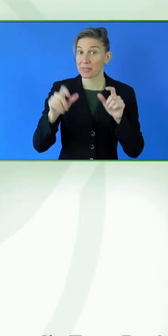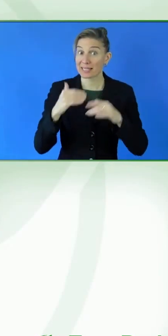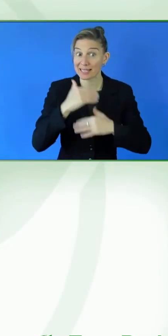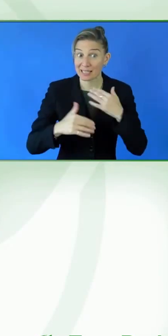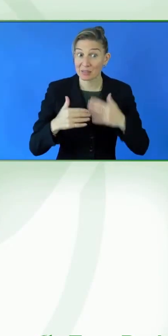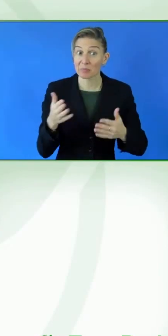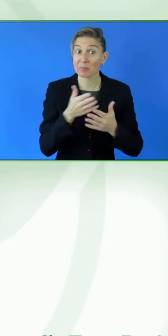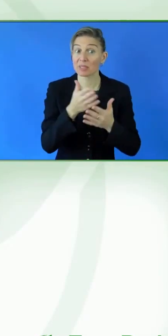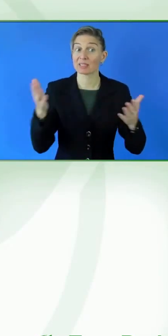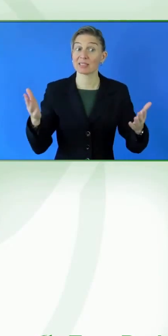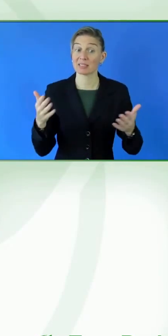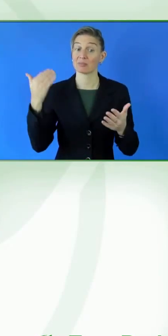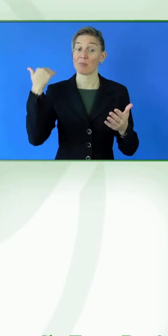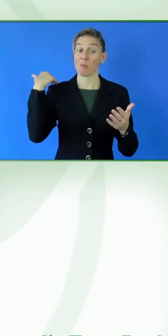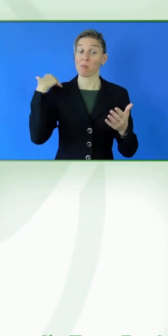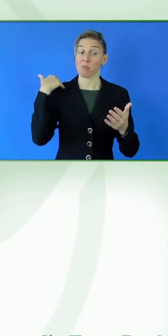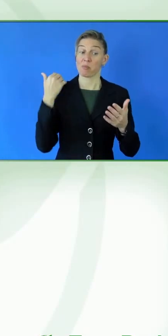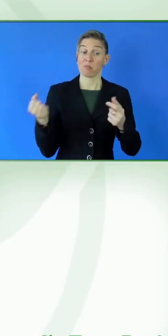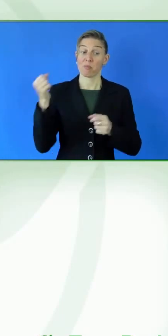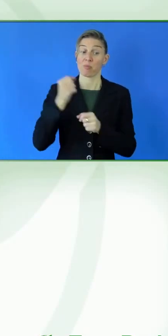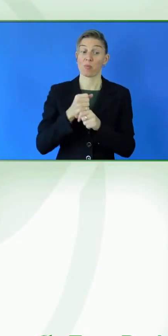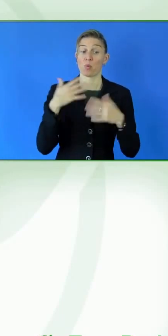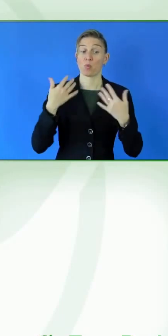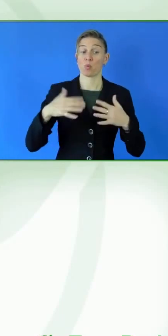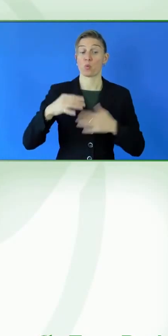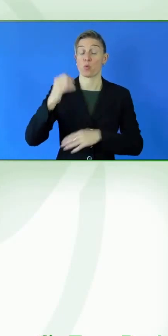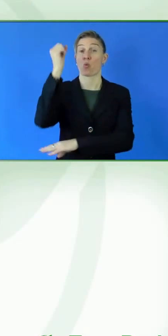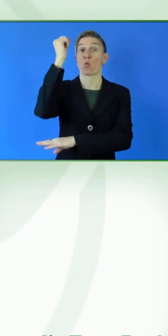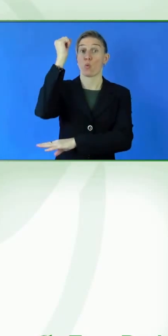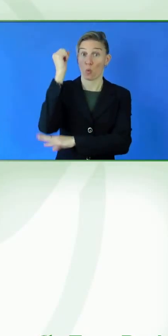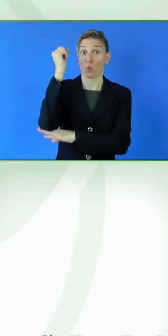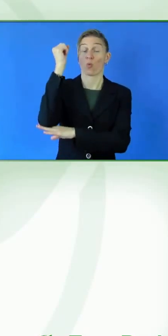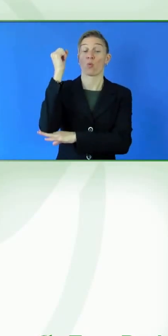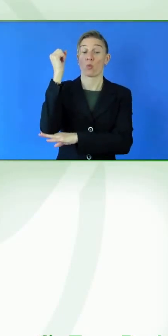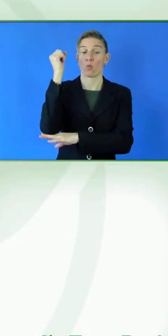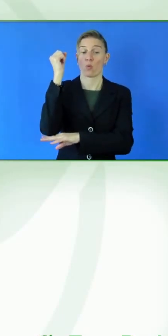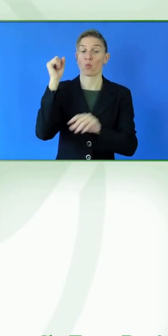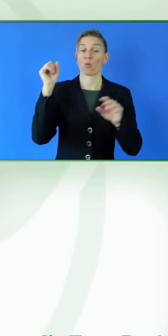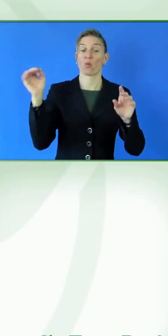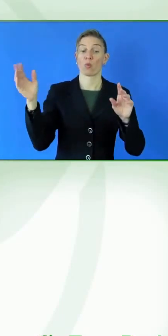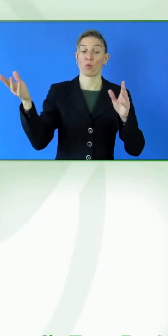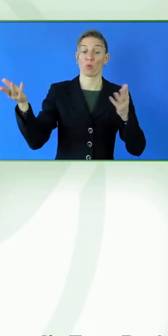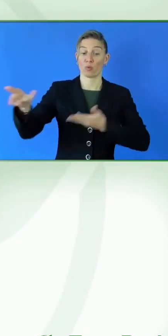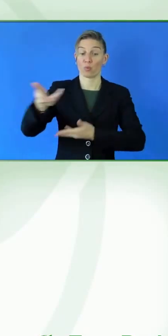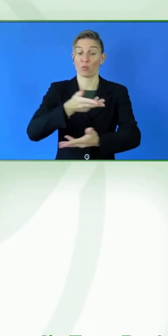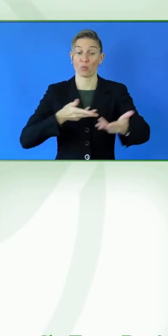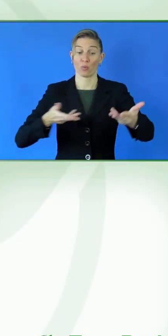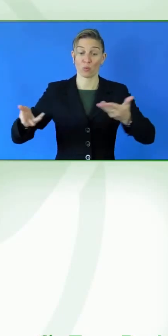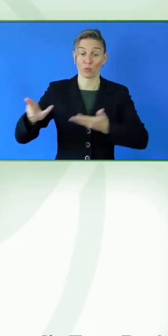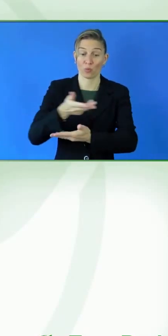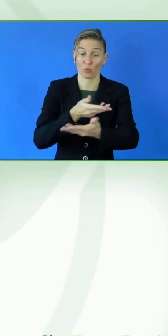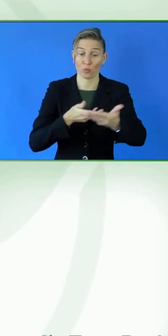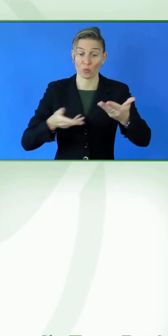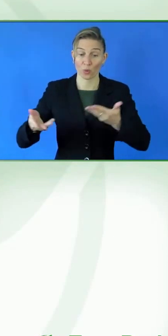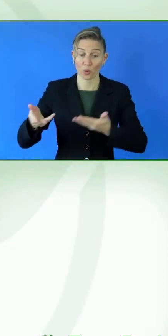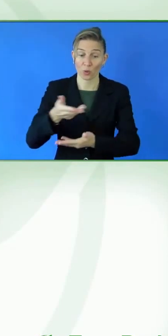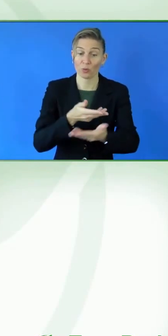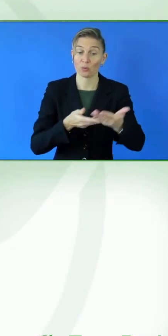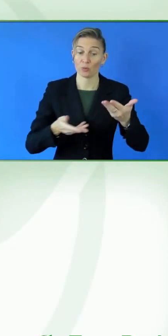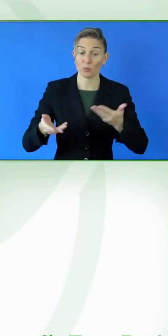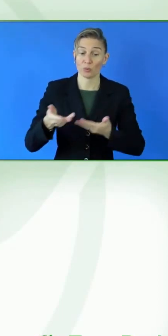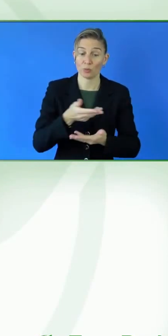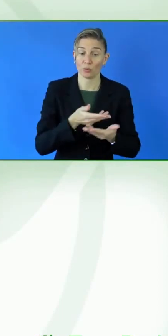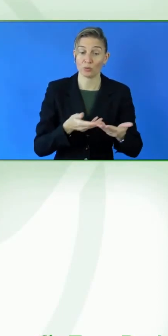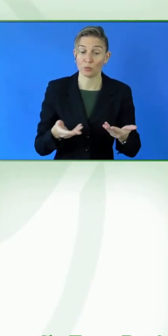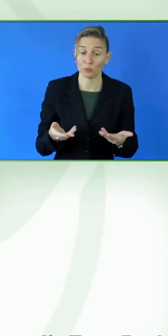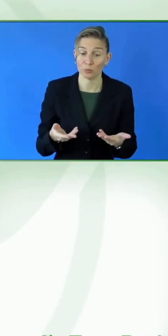cornerstone and a milestone to have our voices heard. We established new connections and